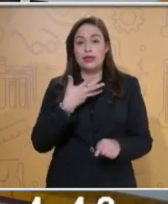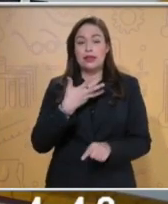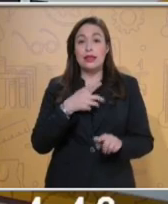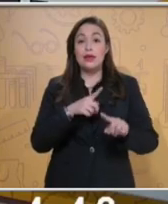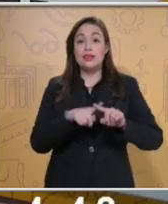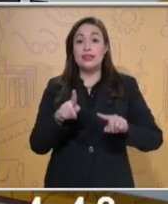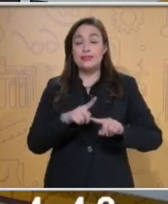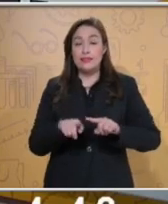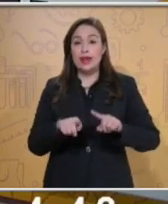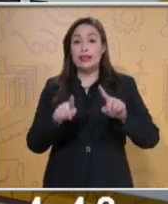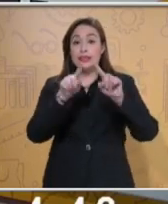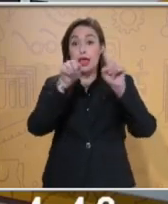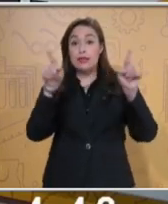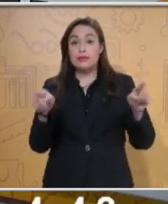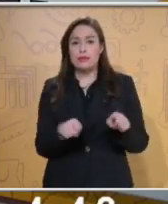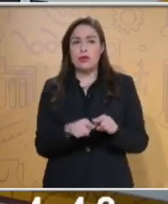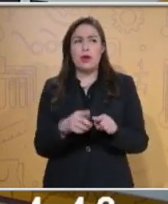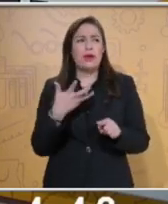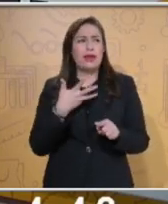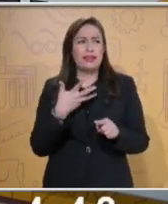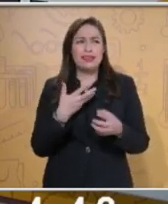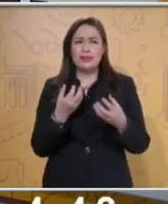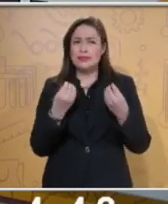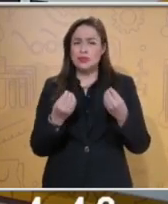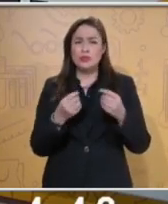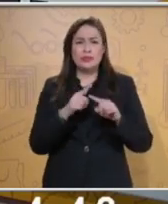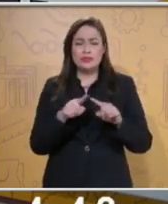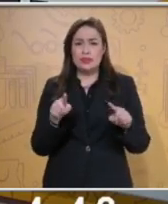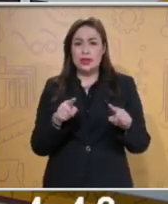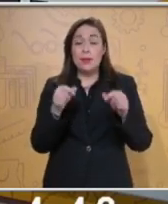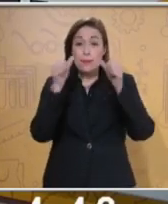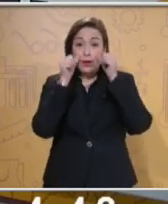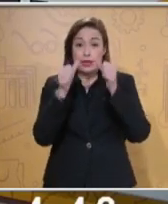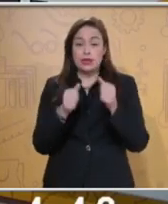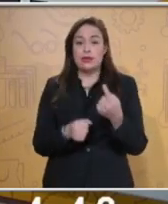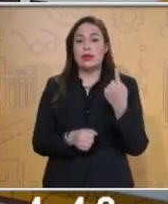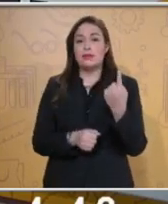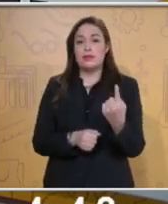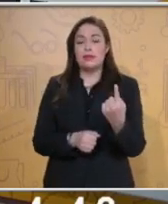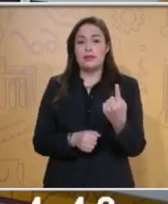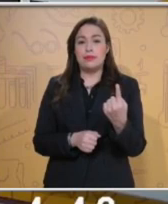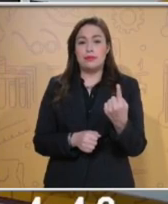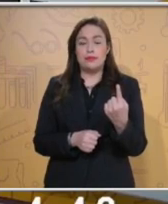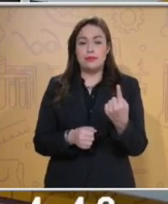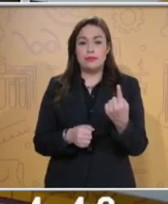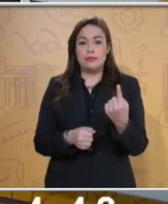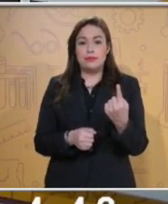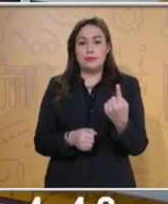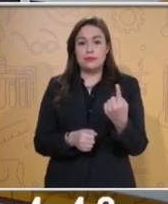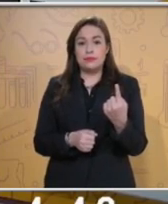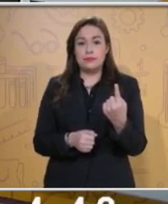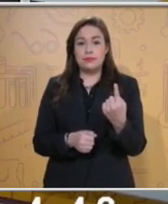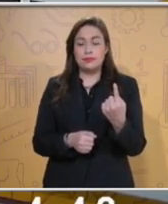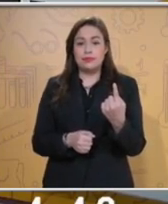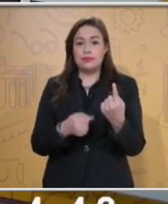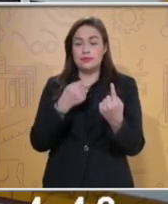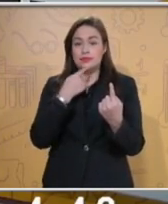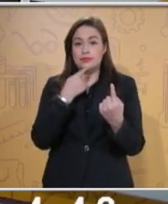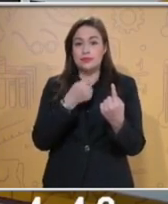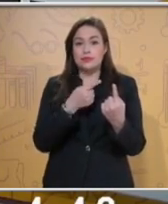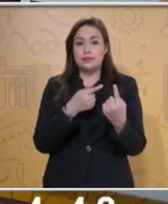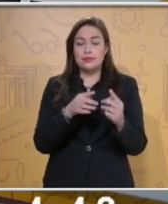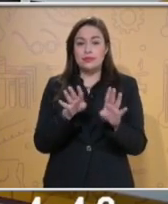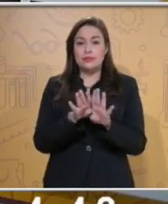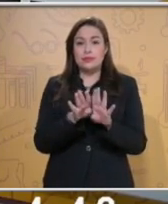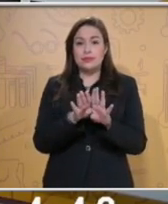of bubbles. I have a lot. Pay attention, the number one. The number one has a cloud